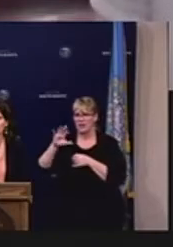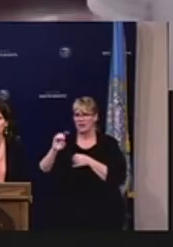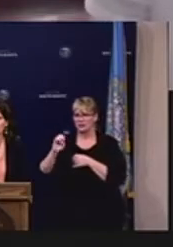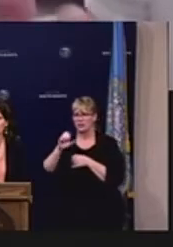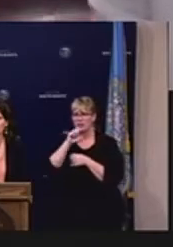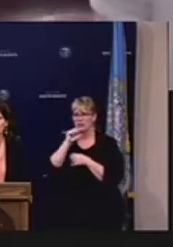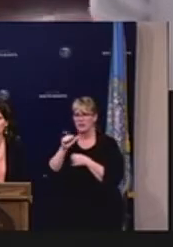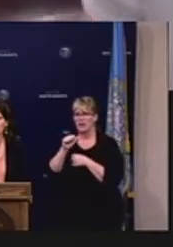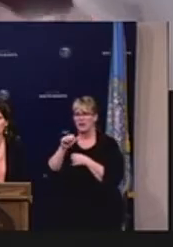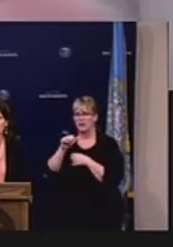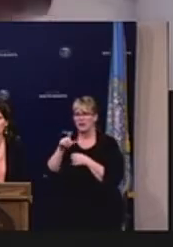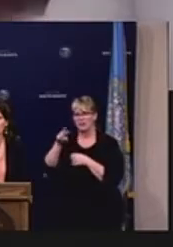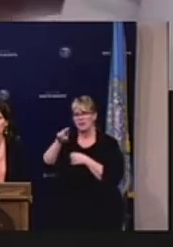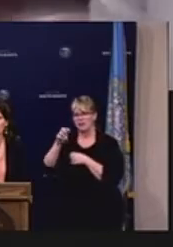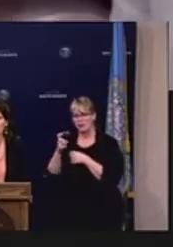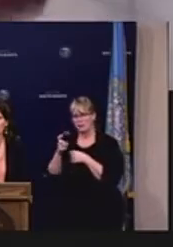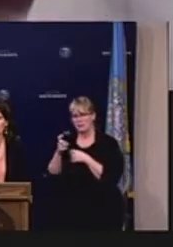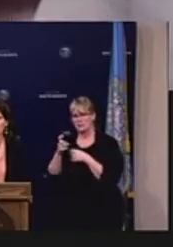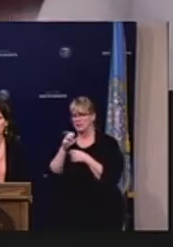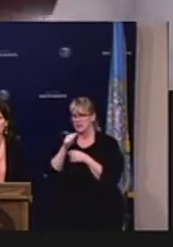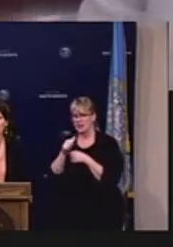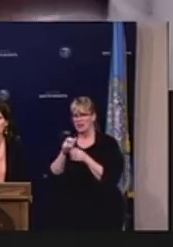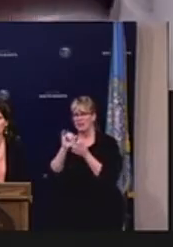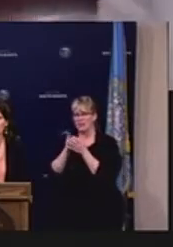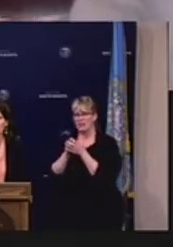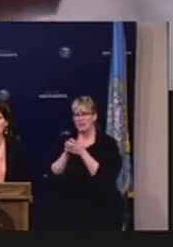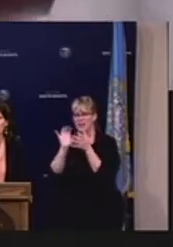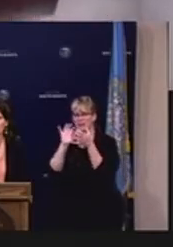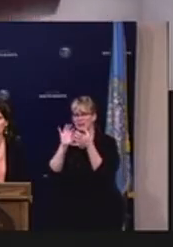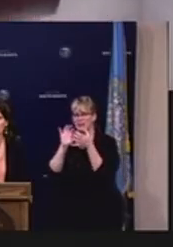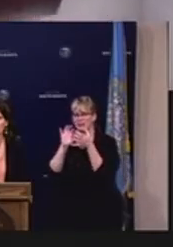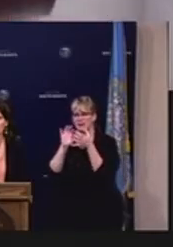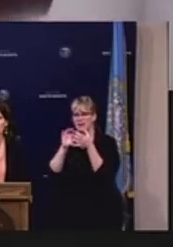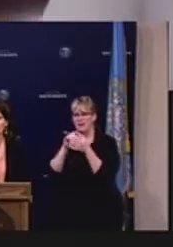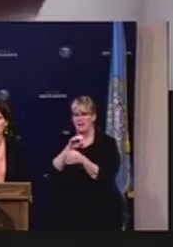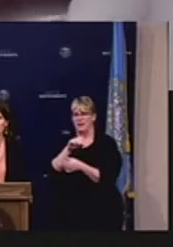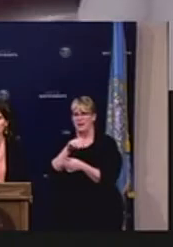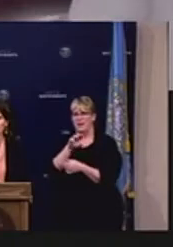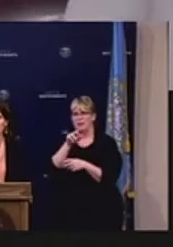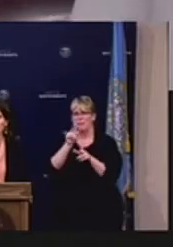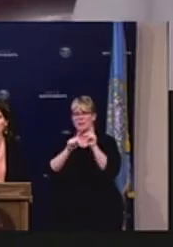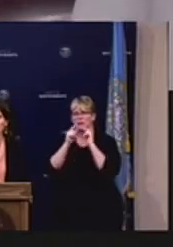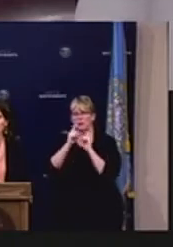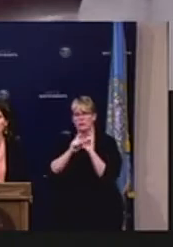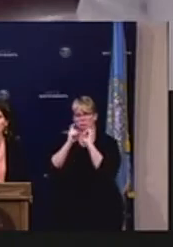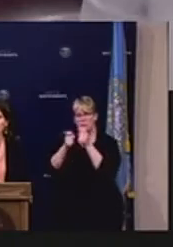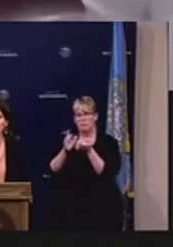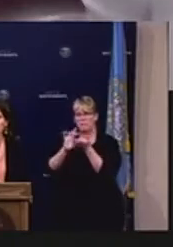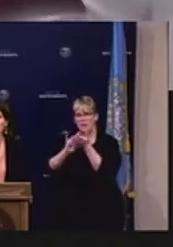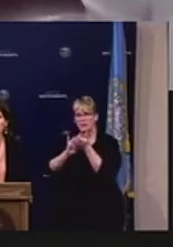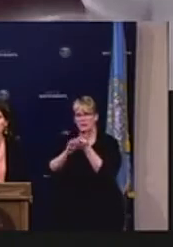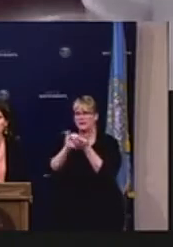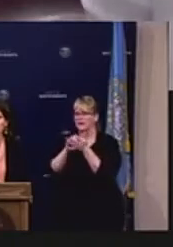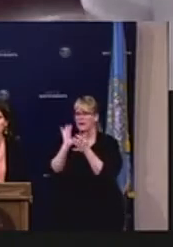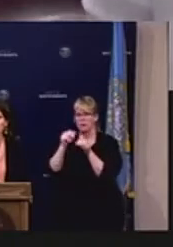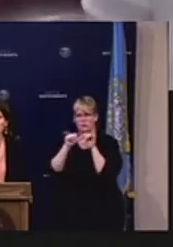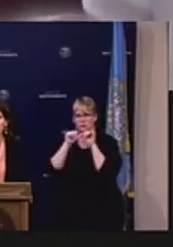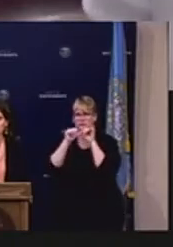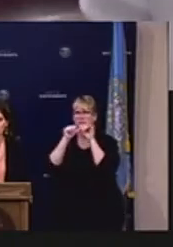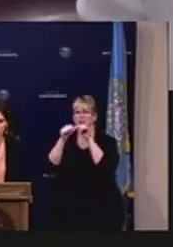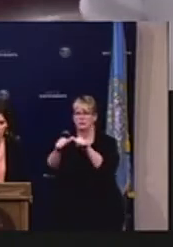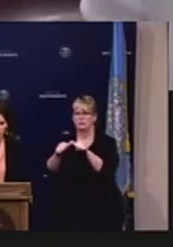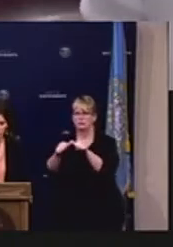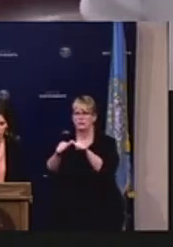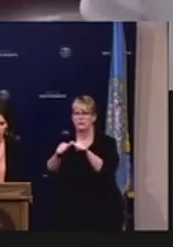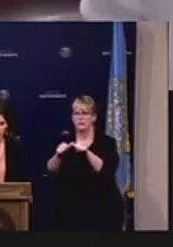of medication, that still that chain of physicians prescribing for patients continues on. What we're doing